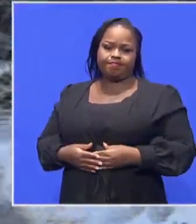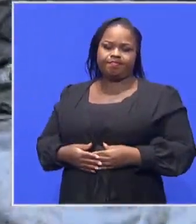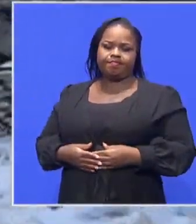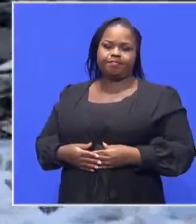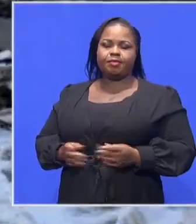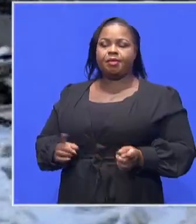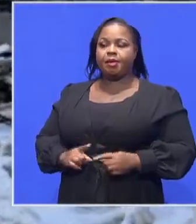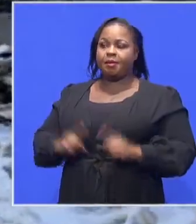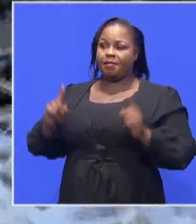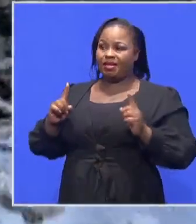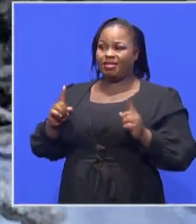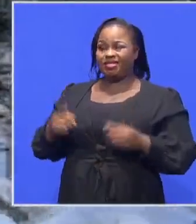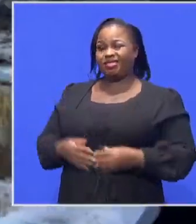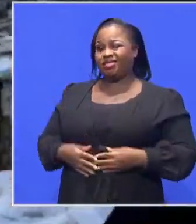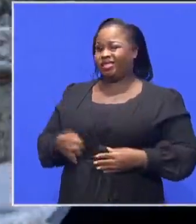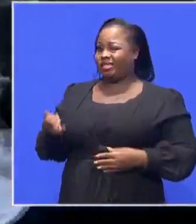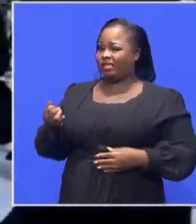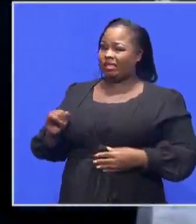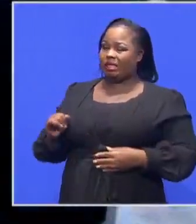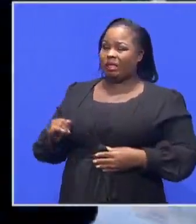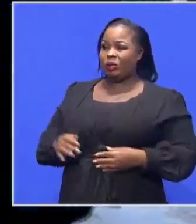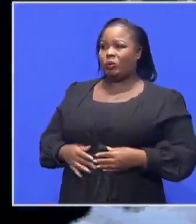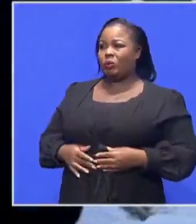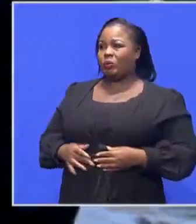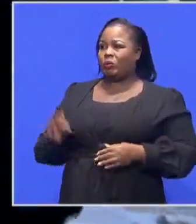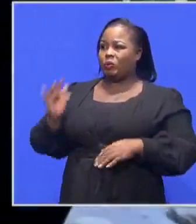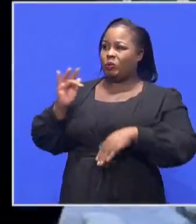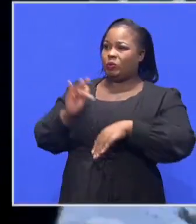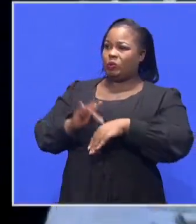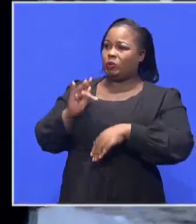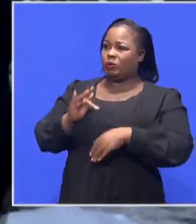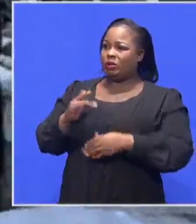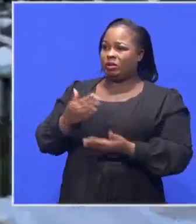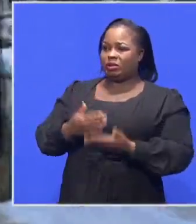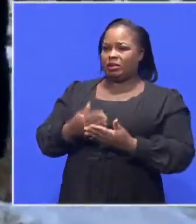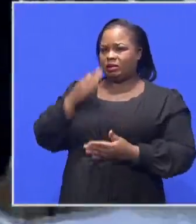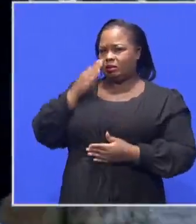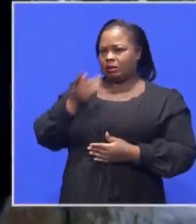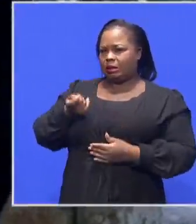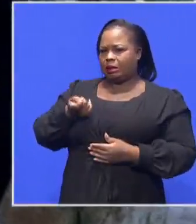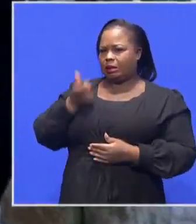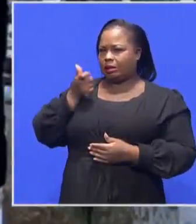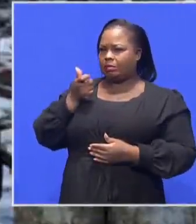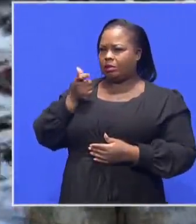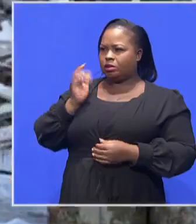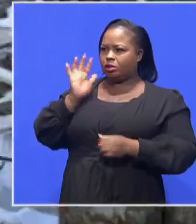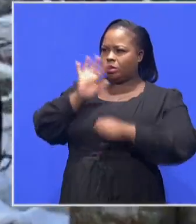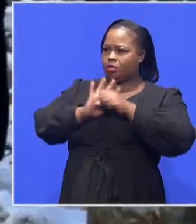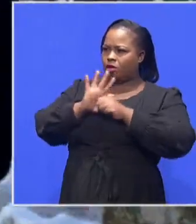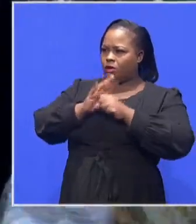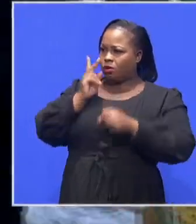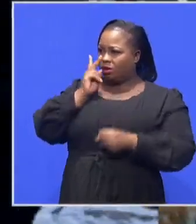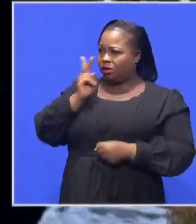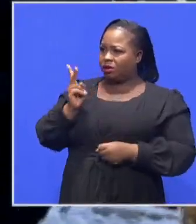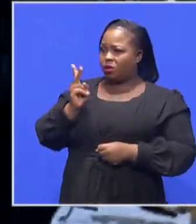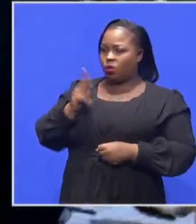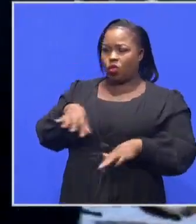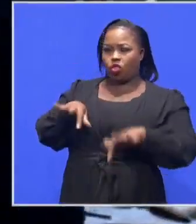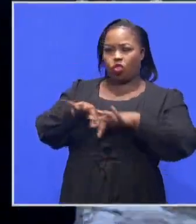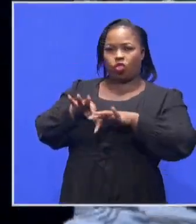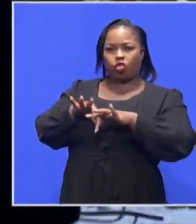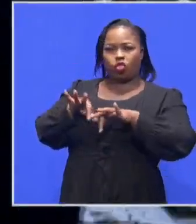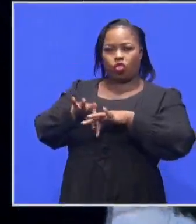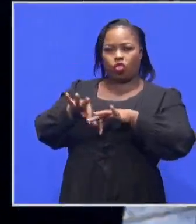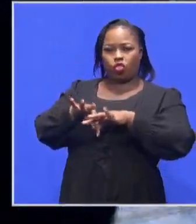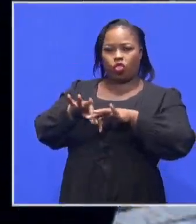But it is still a very delicate situation. You can see a little bit behind me some of the rubble there and also that